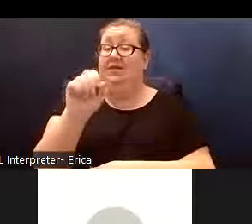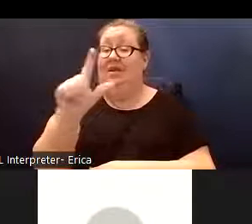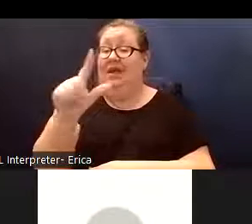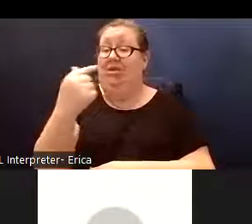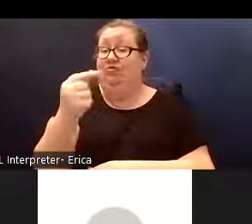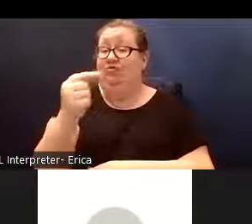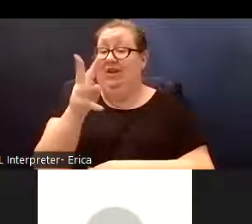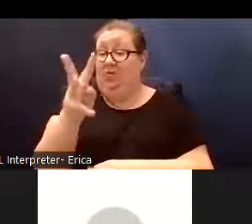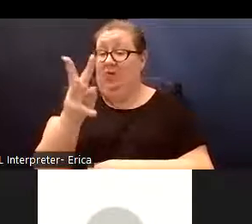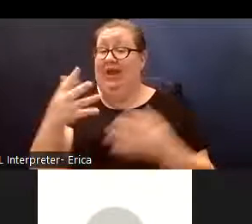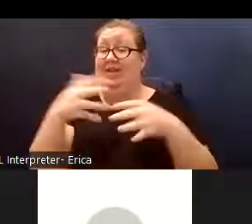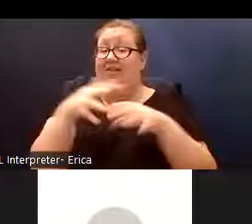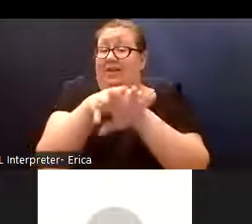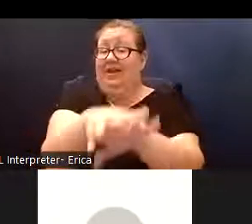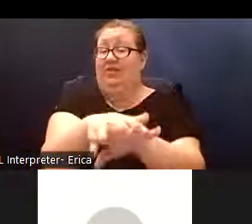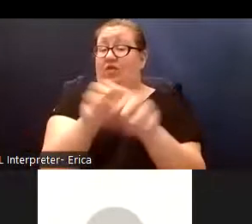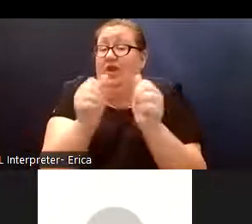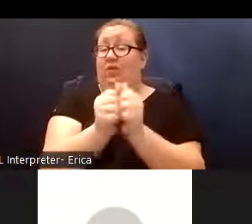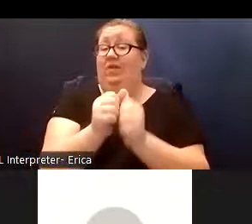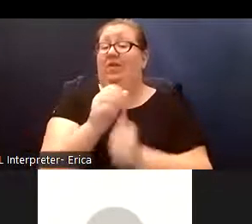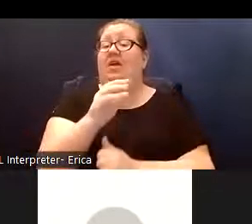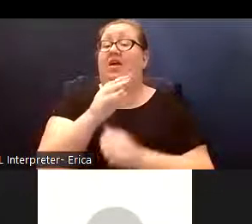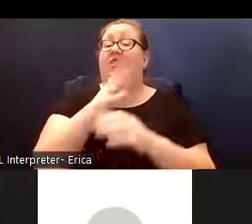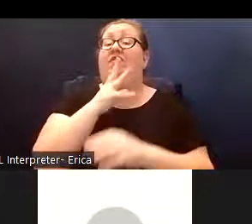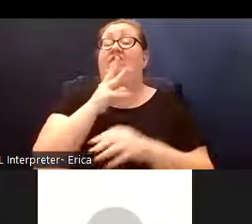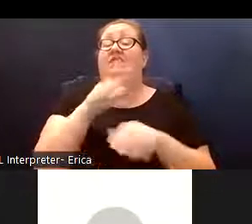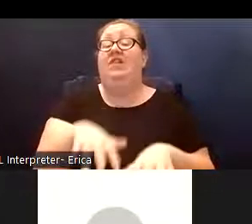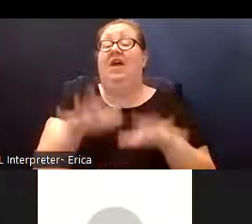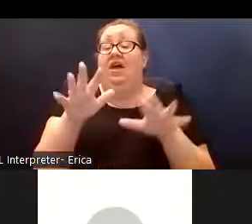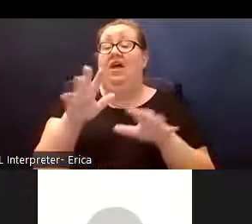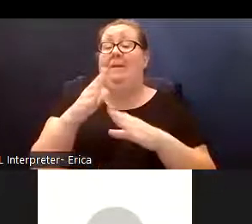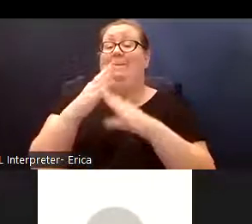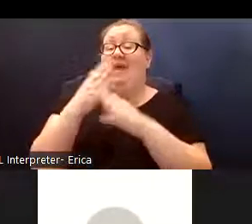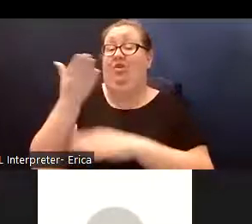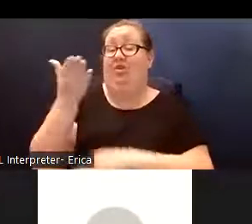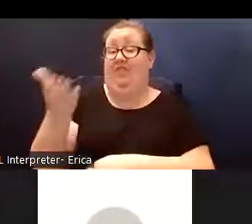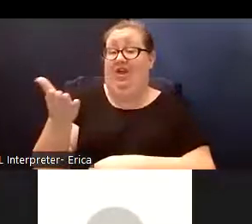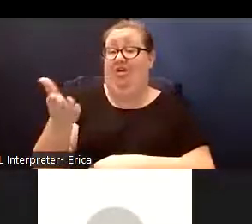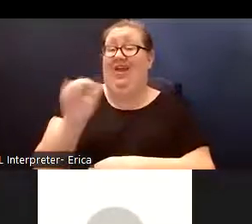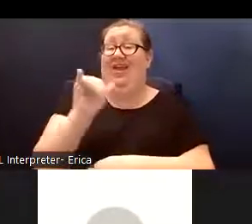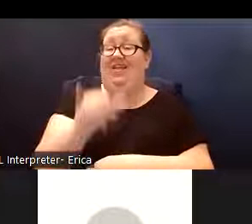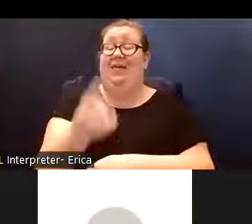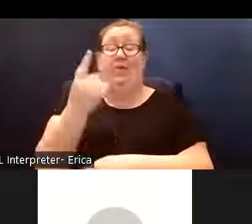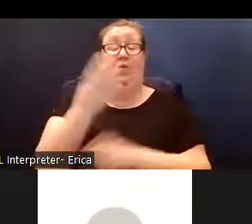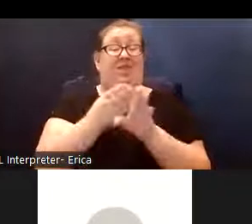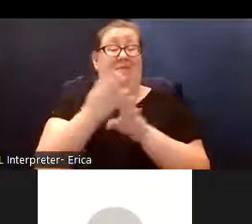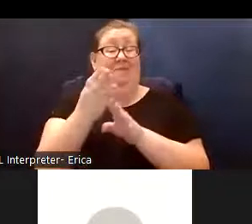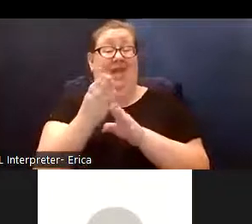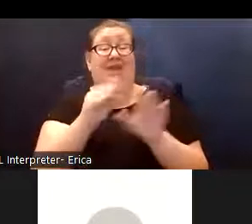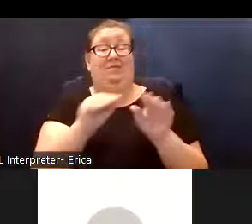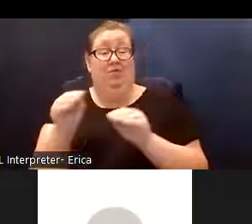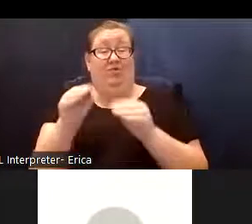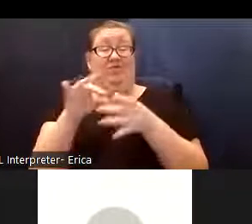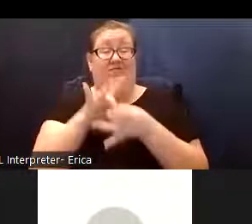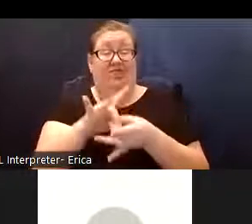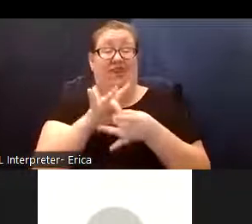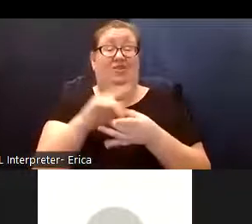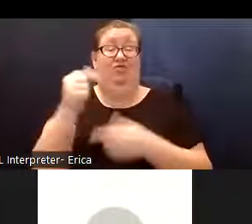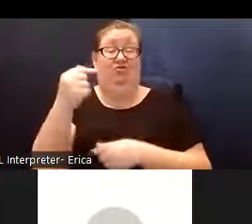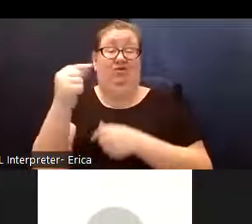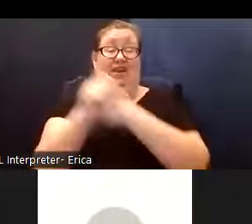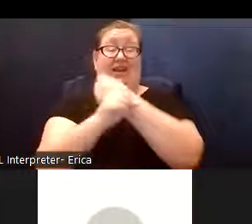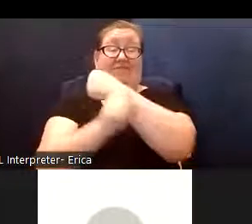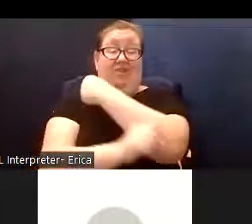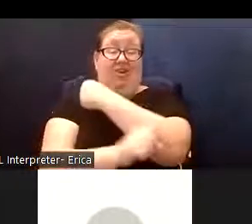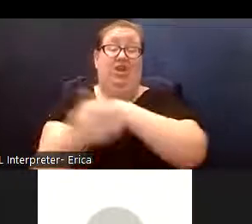with the flood barrier there. So we see that as one of the main moves within green infrastructure that would improve